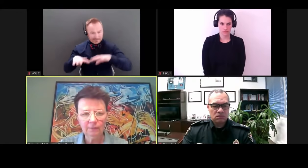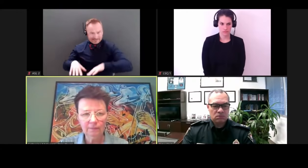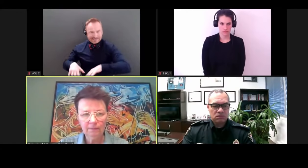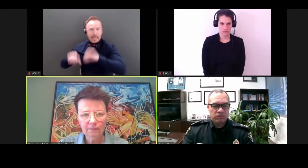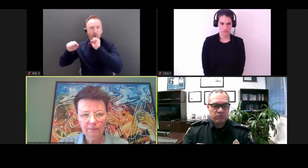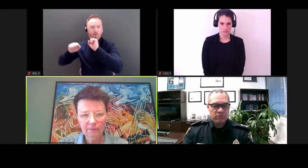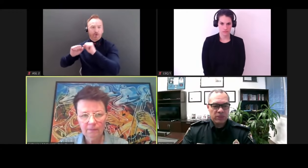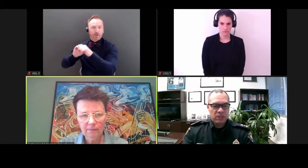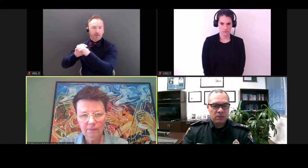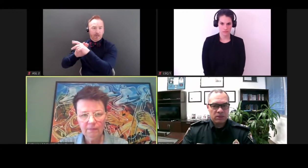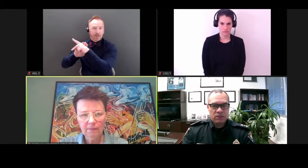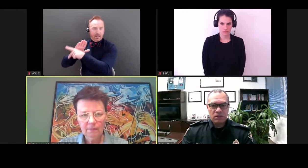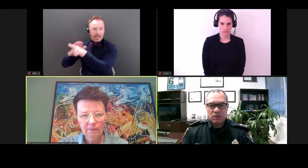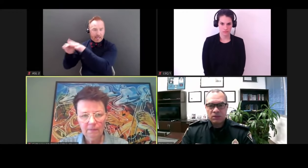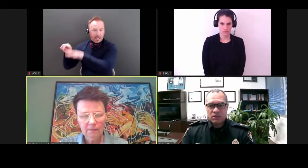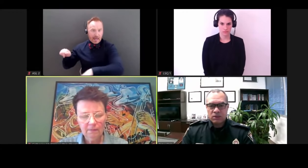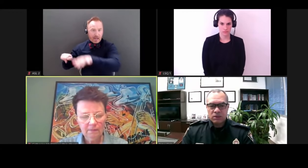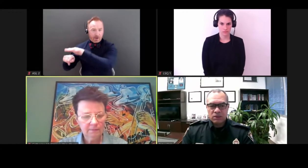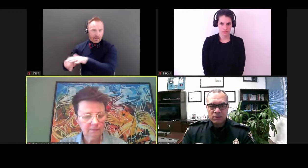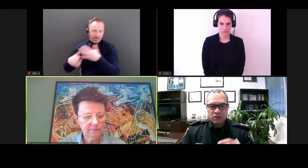Thank you.